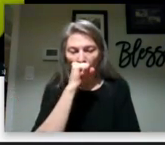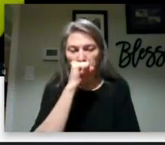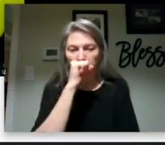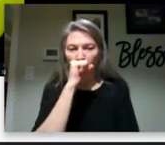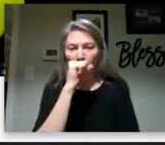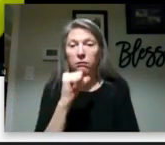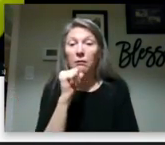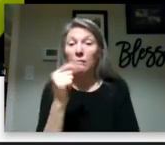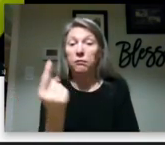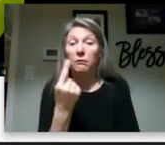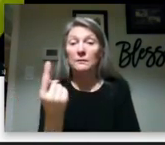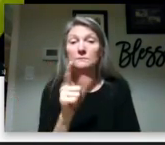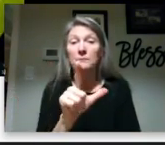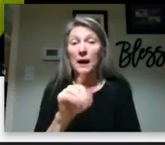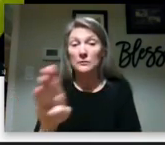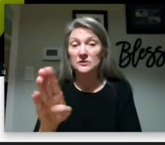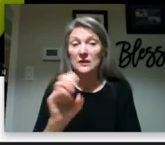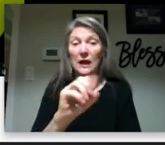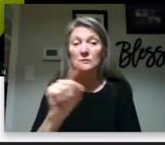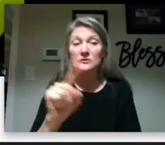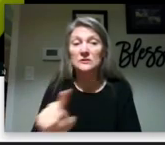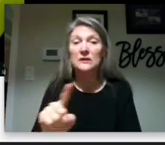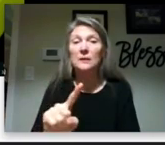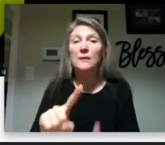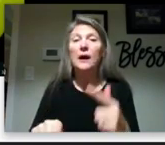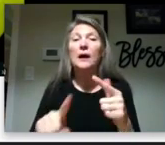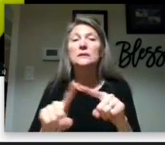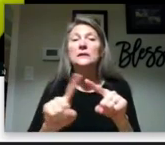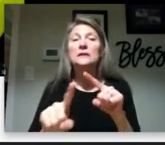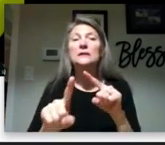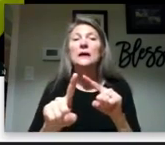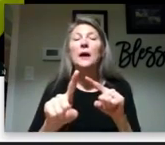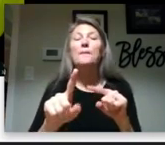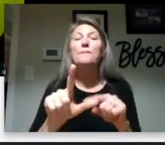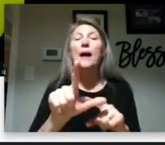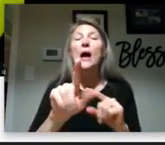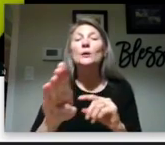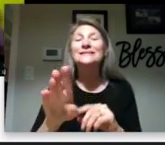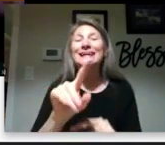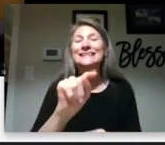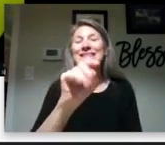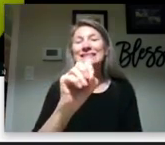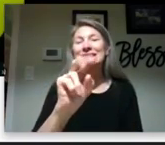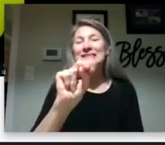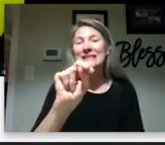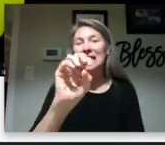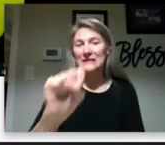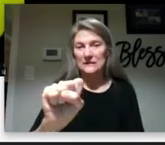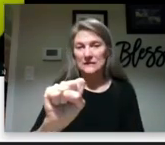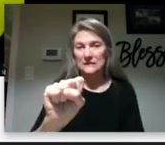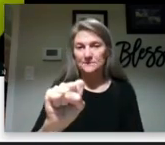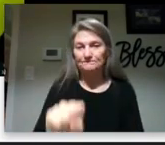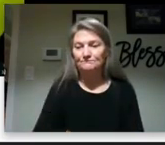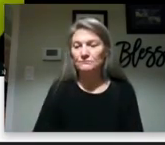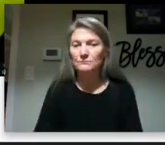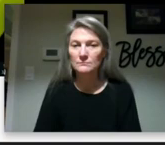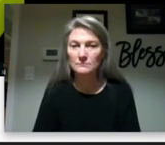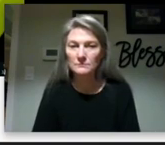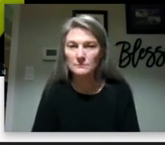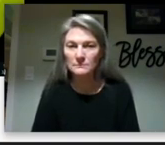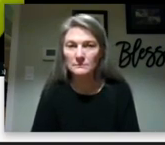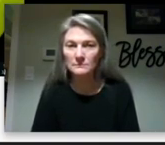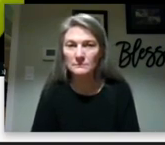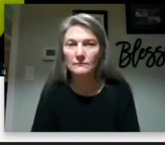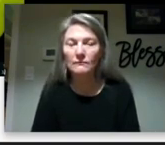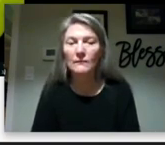and ounces, but I want us to think about pounds and tons. All right, so tons, I'm